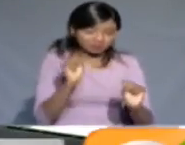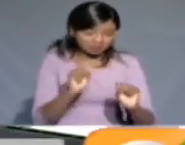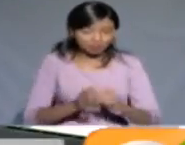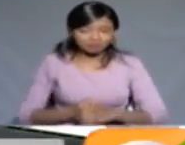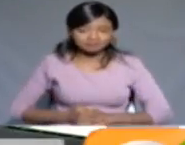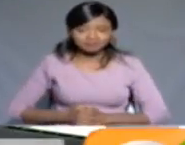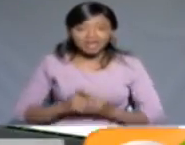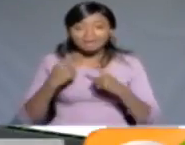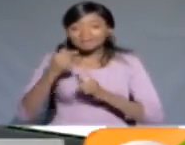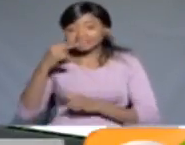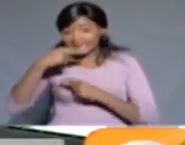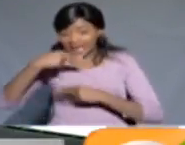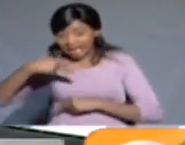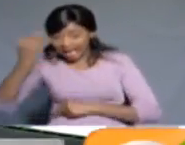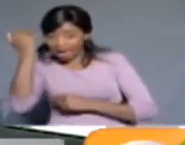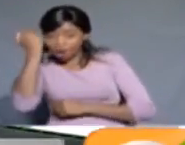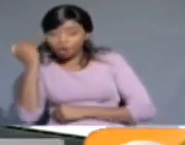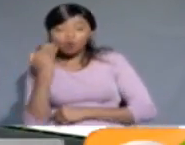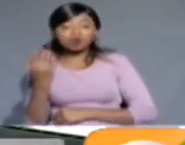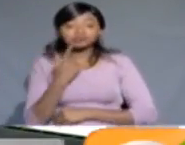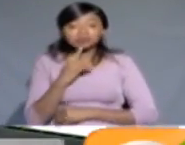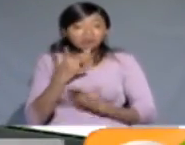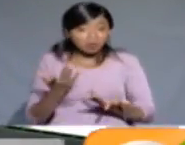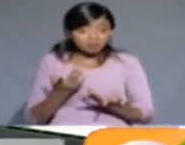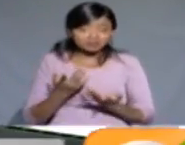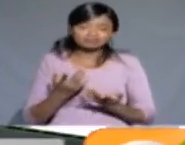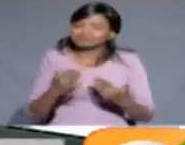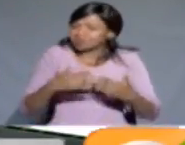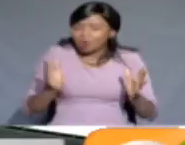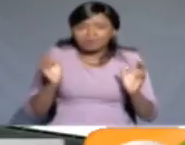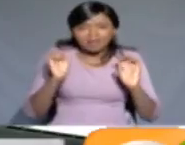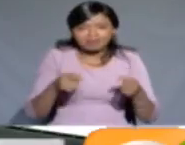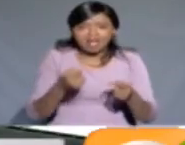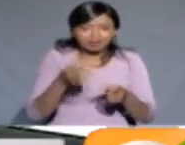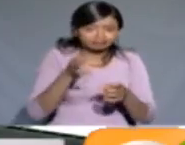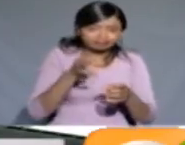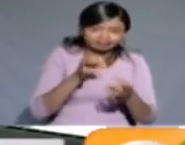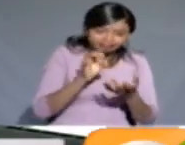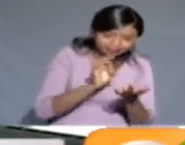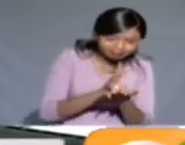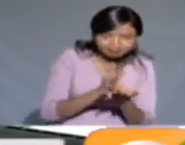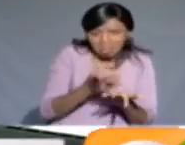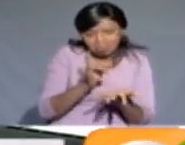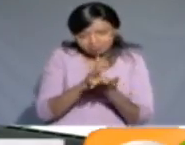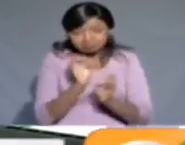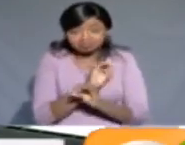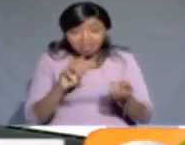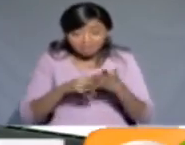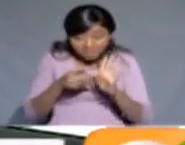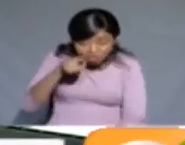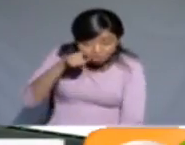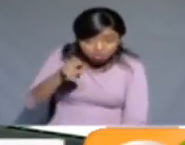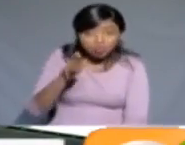that ruling we're telling you about, left the grounds open for recall in its judgment. So now it really would be up to you,